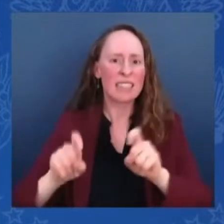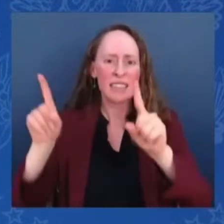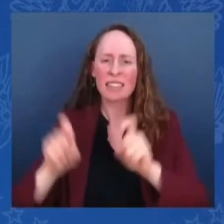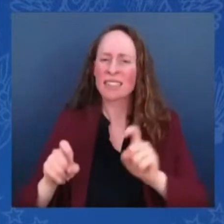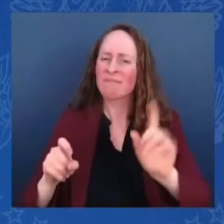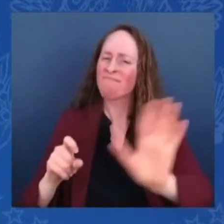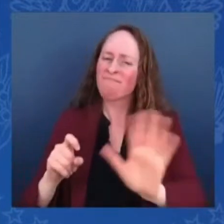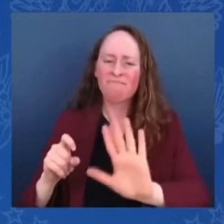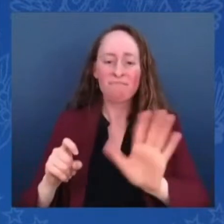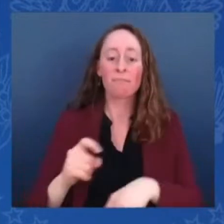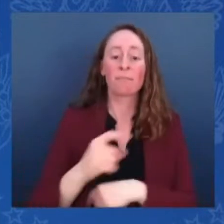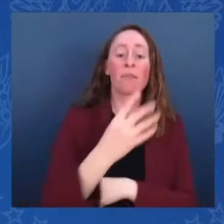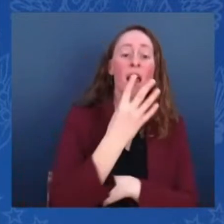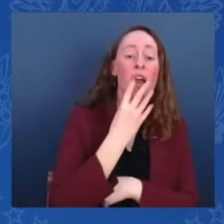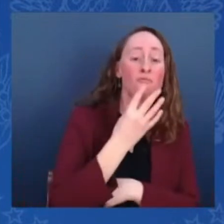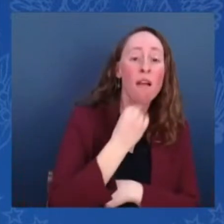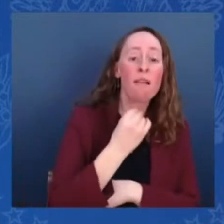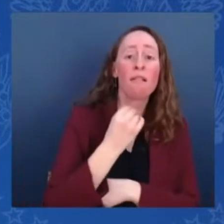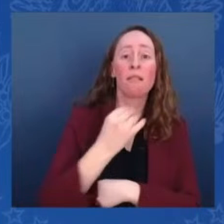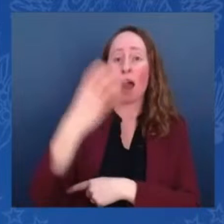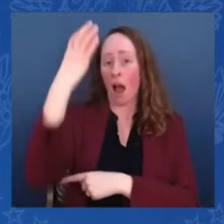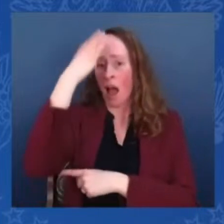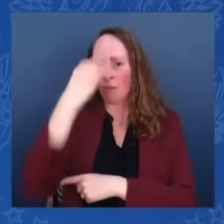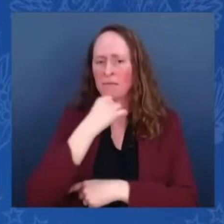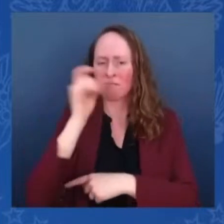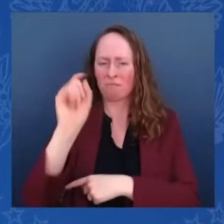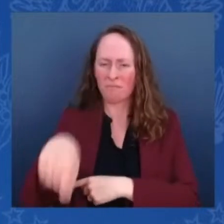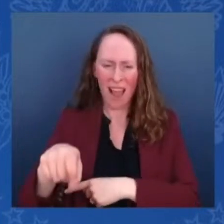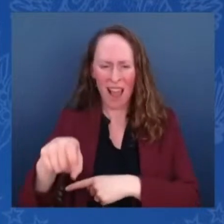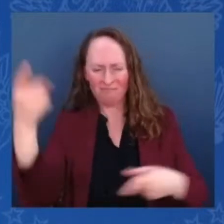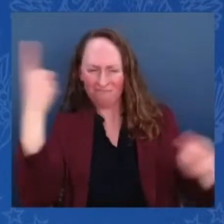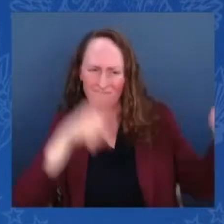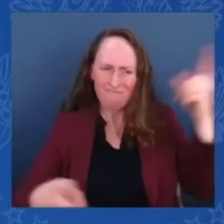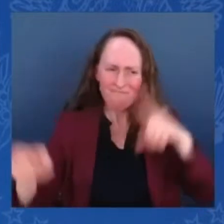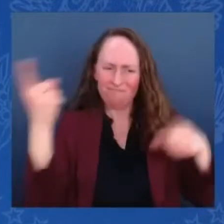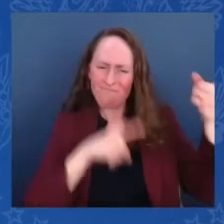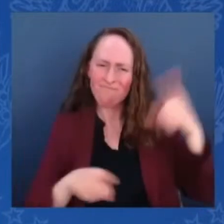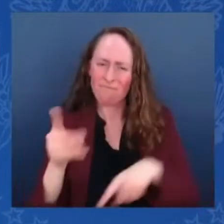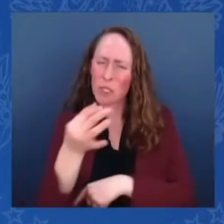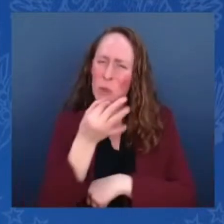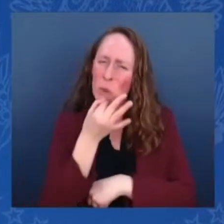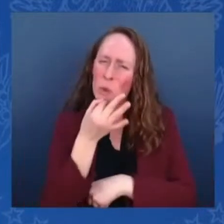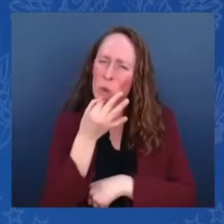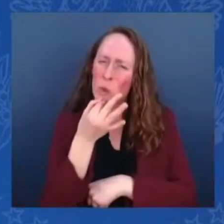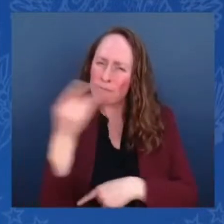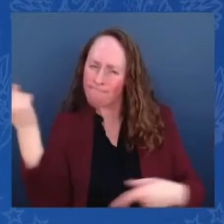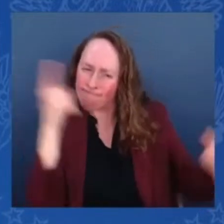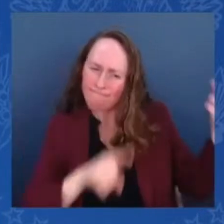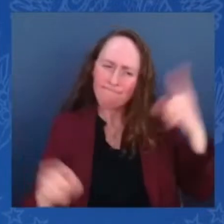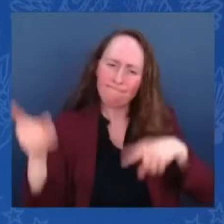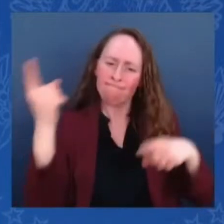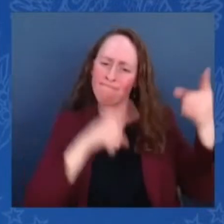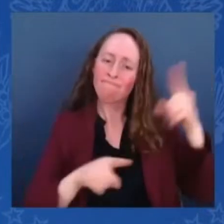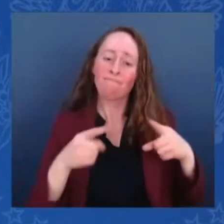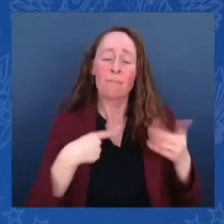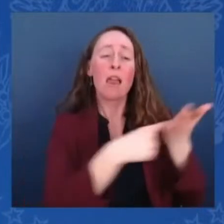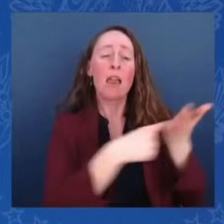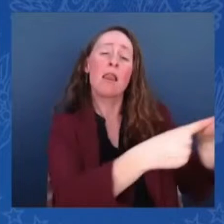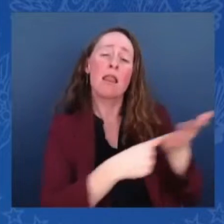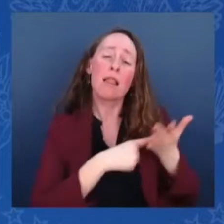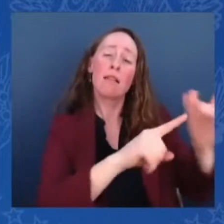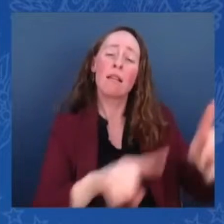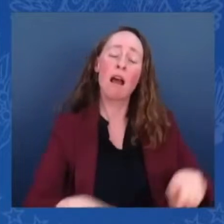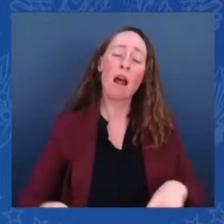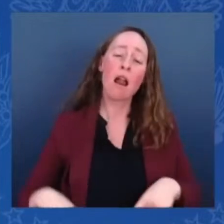brink of a proposal that I laid out in detail months ago, finally coming to fruition.